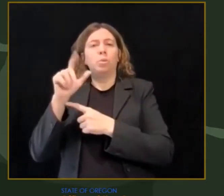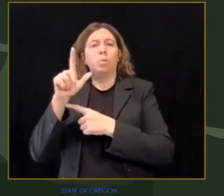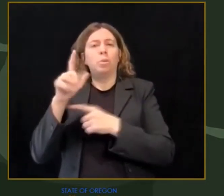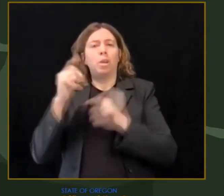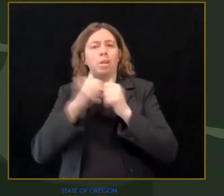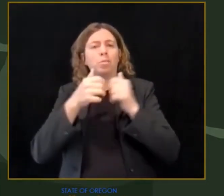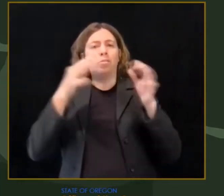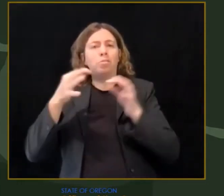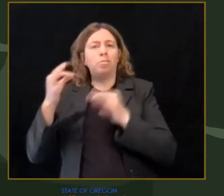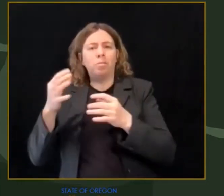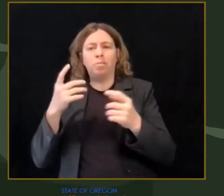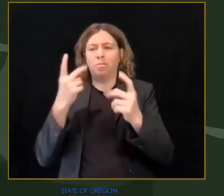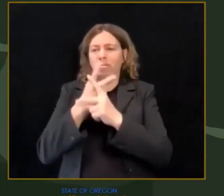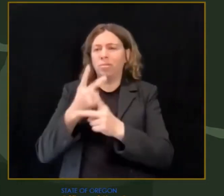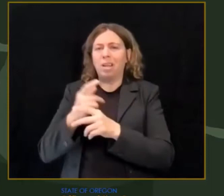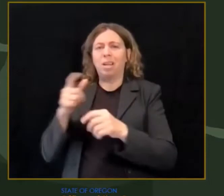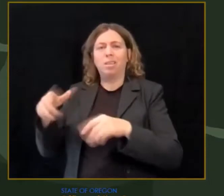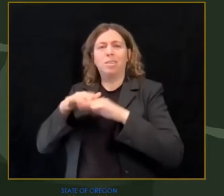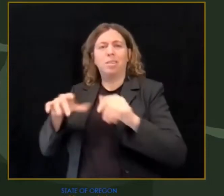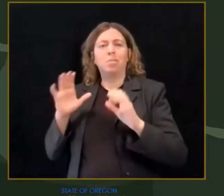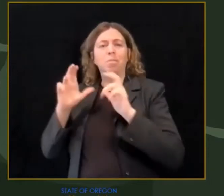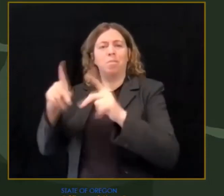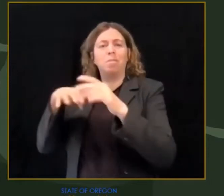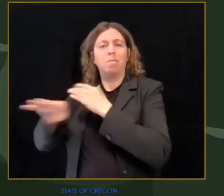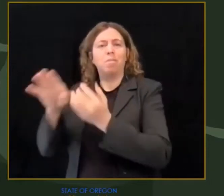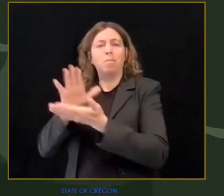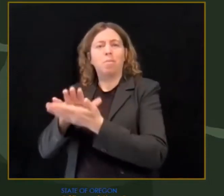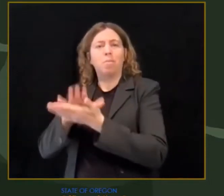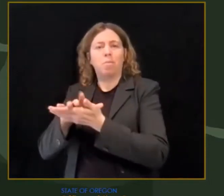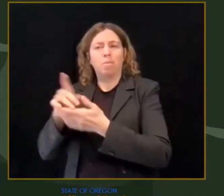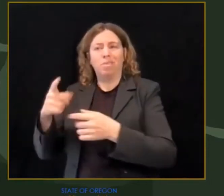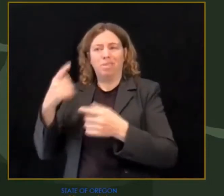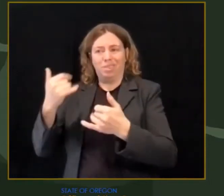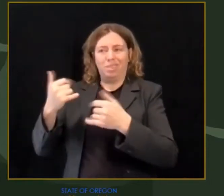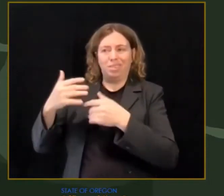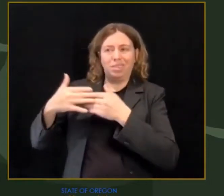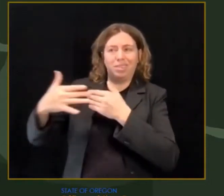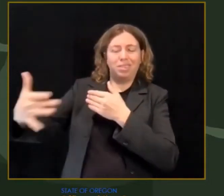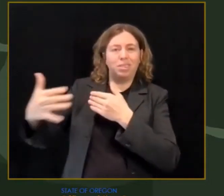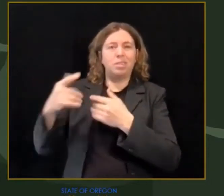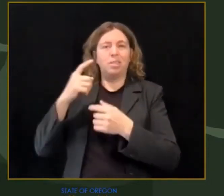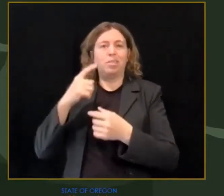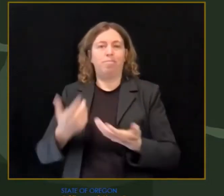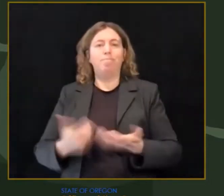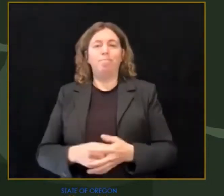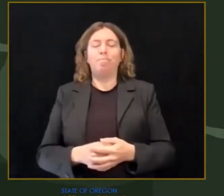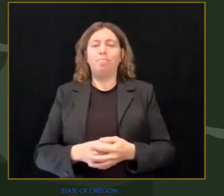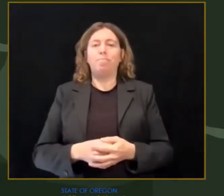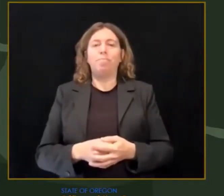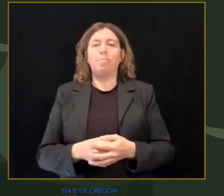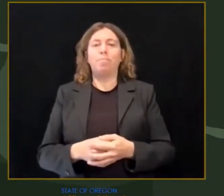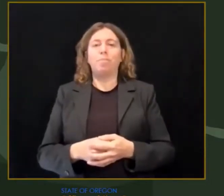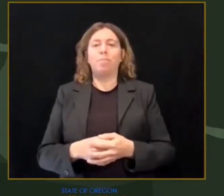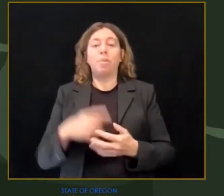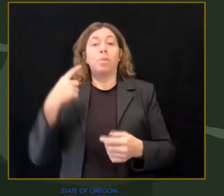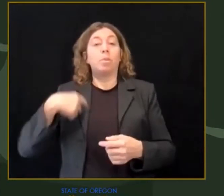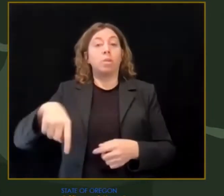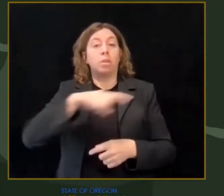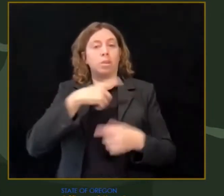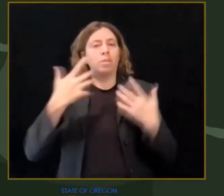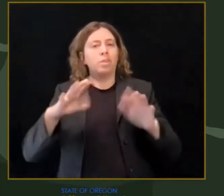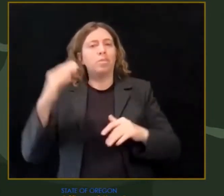aware that COVID-19 is a deadly disease. And while there have been some hopeful moments throughout the